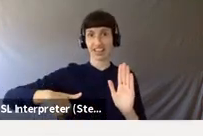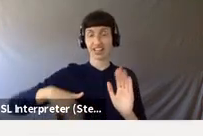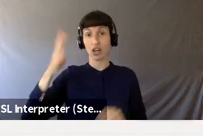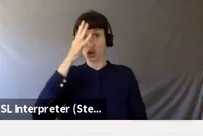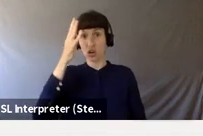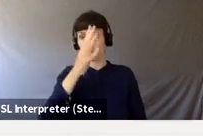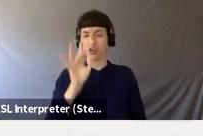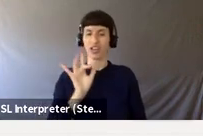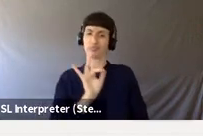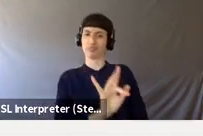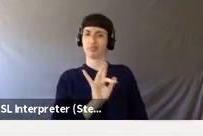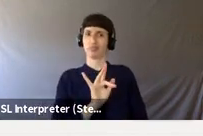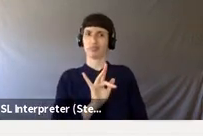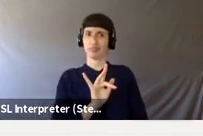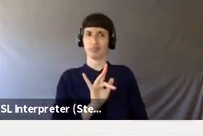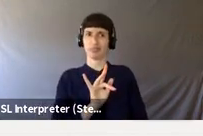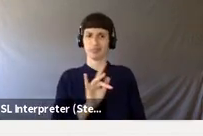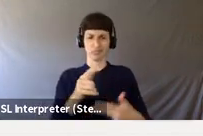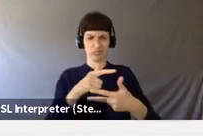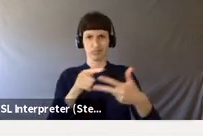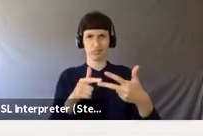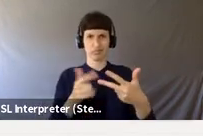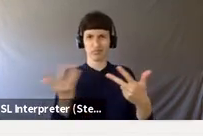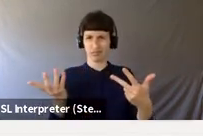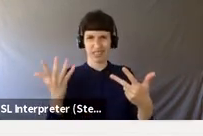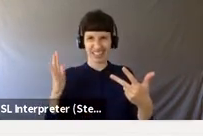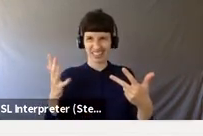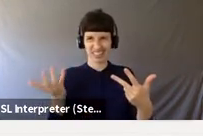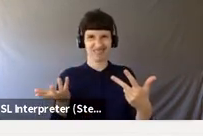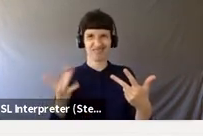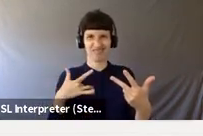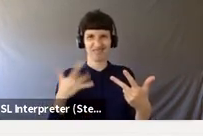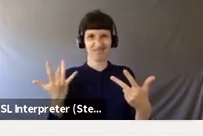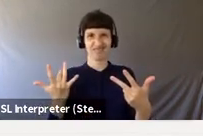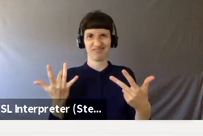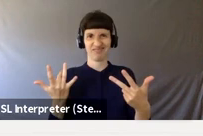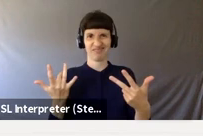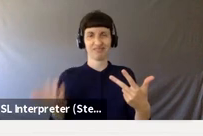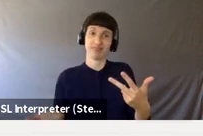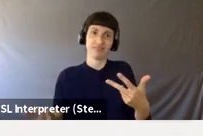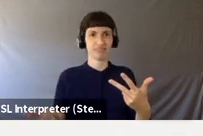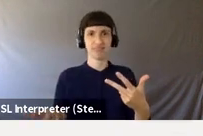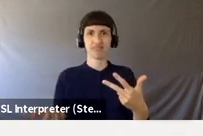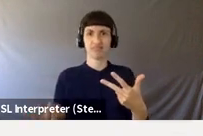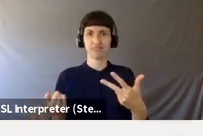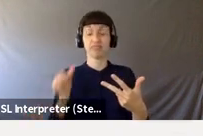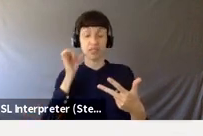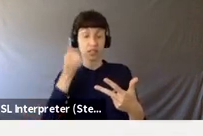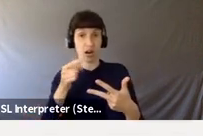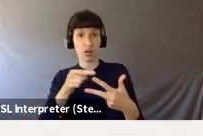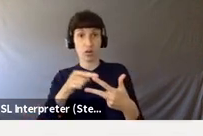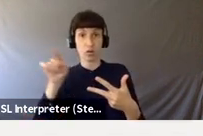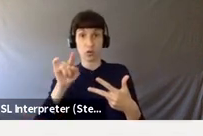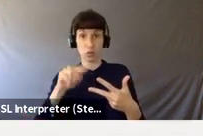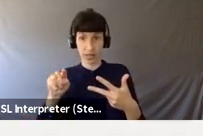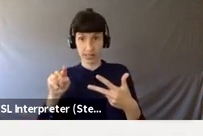going to be a little underwhelmed. Notice that there's only three features there. And we're going to talk about quiz tomorrow.